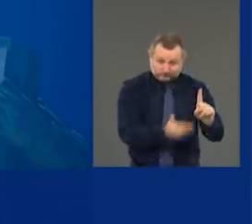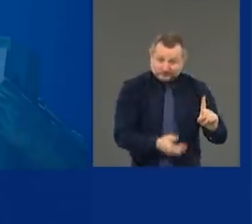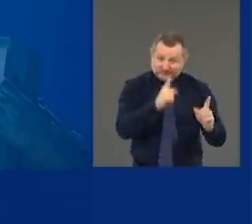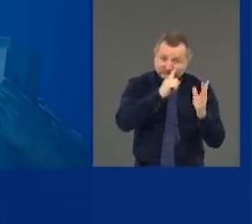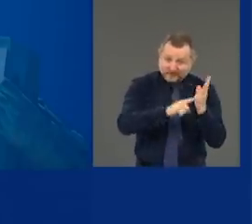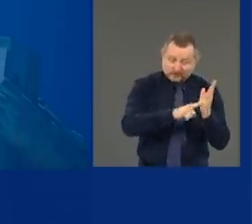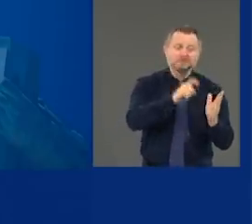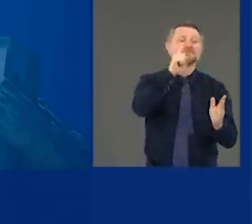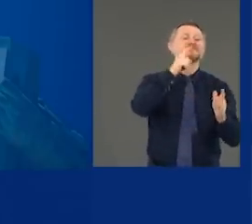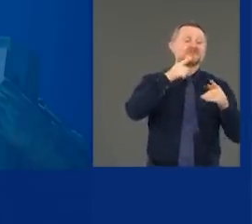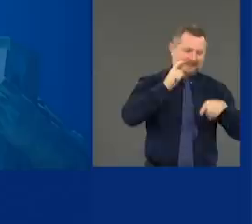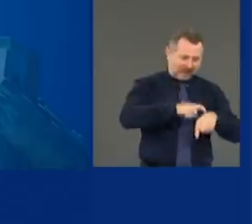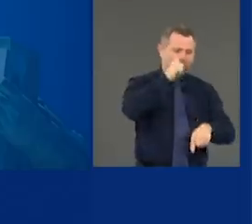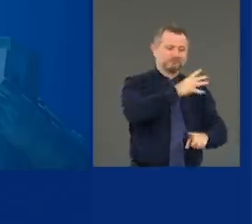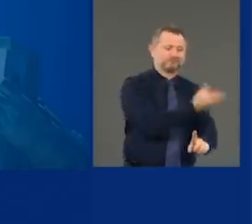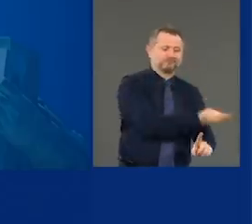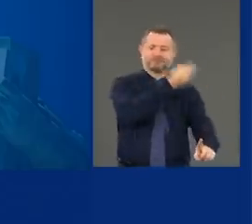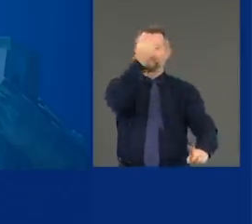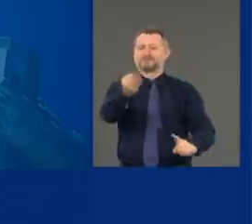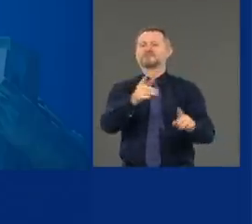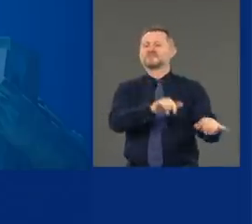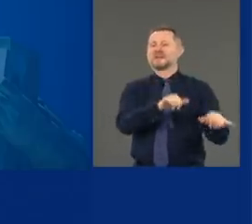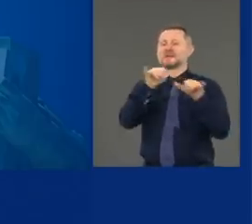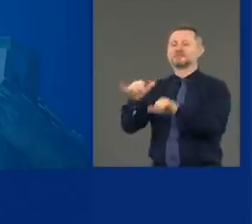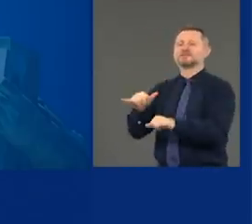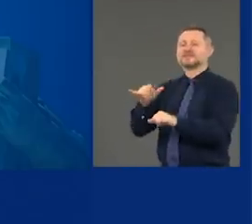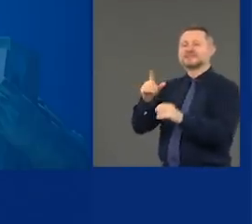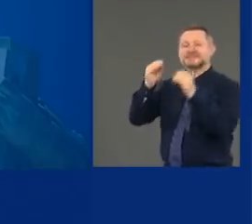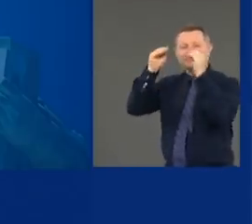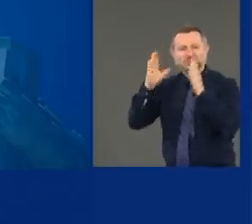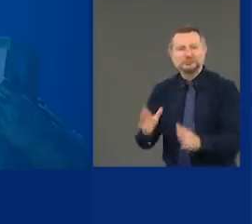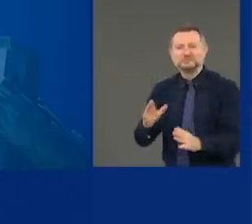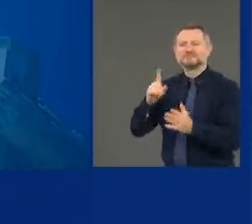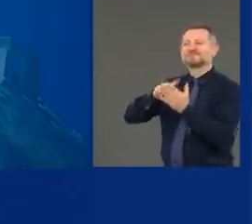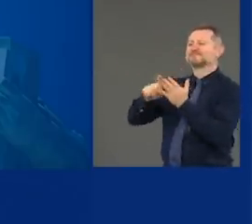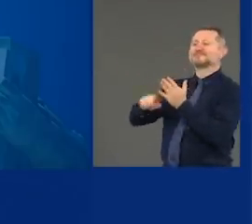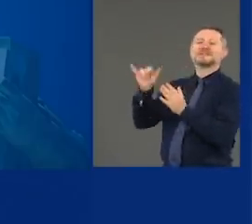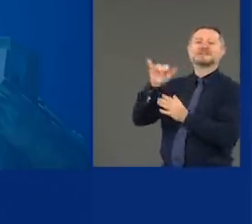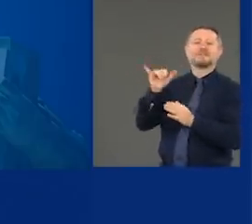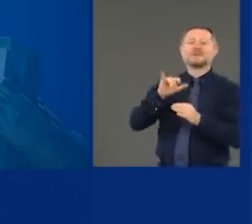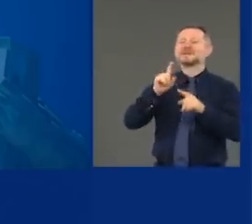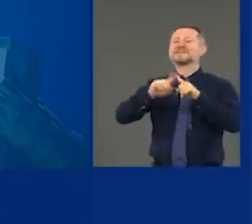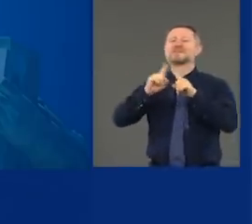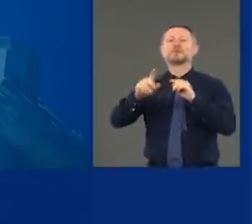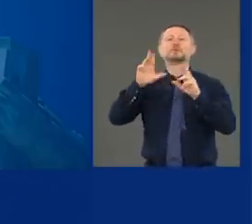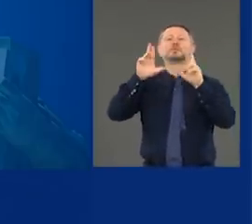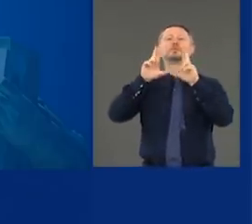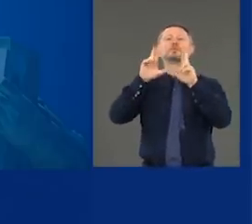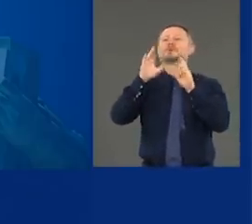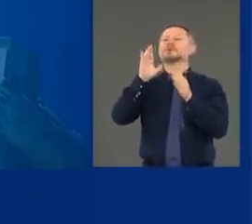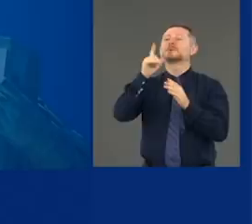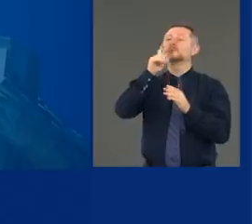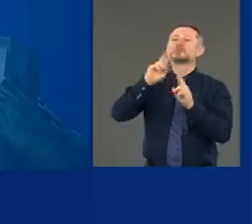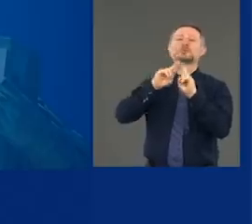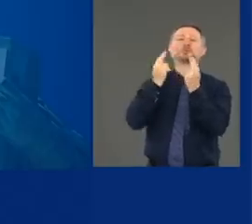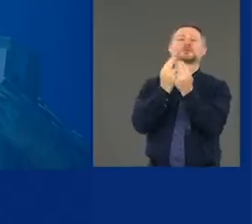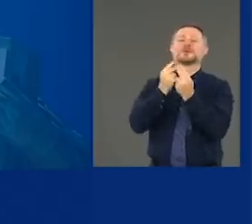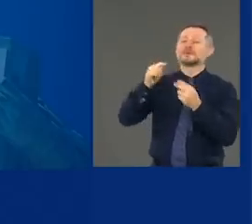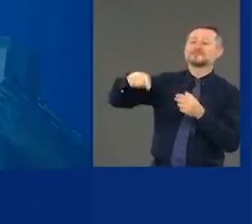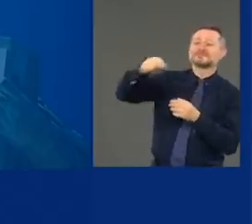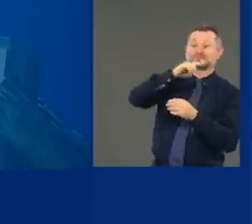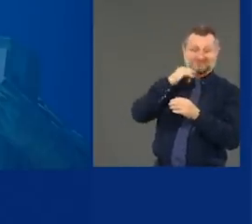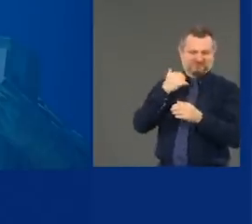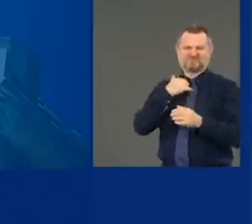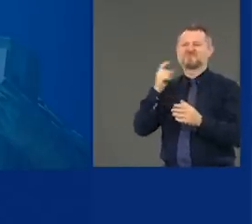right? They'll be like teachers, they'll be like CSEA employees or DC 37 employees in New York